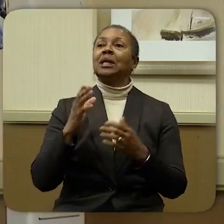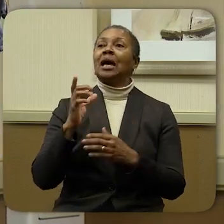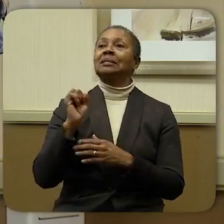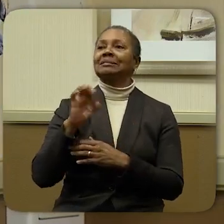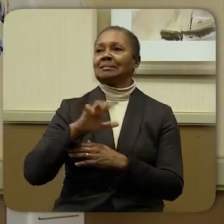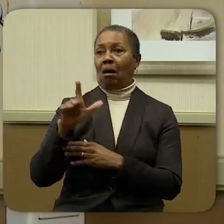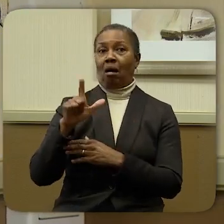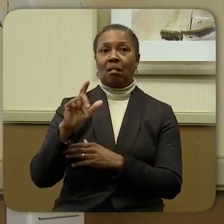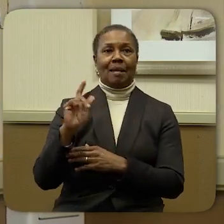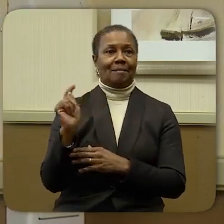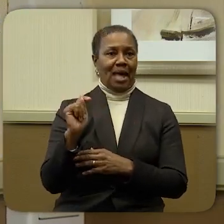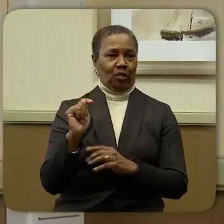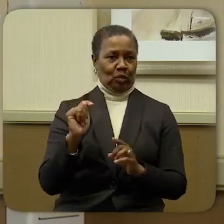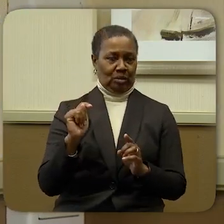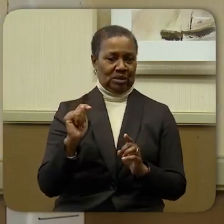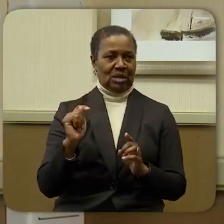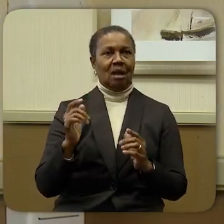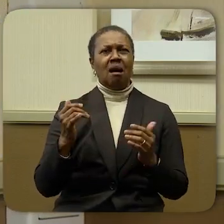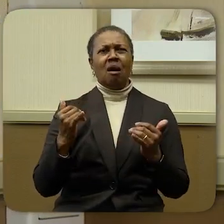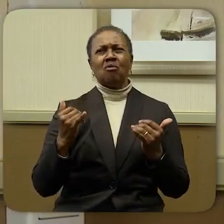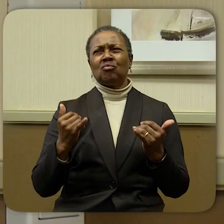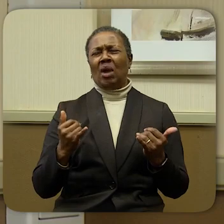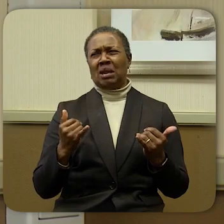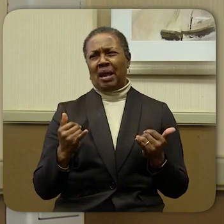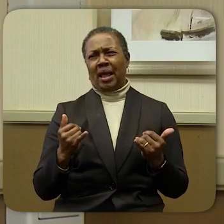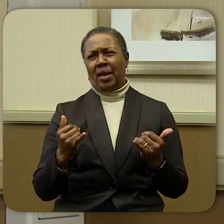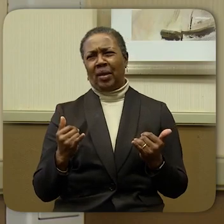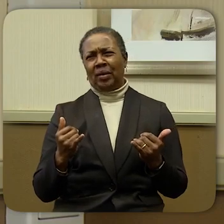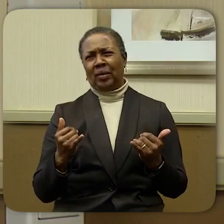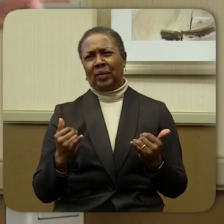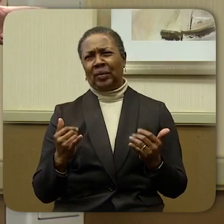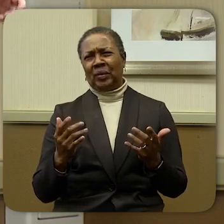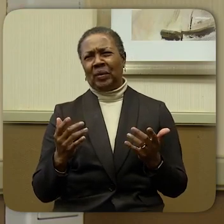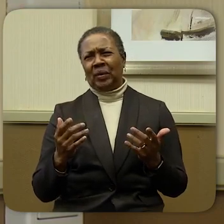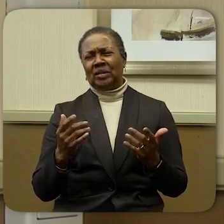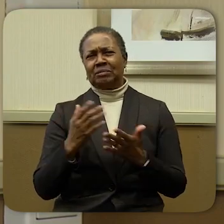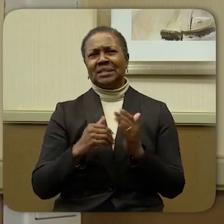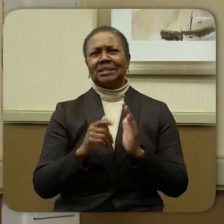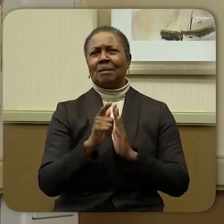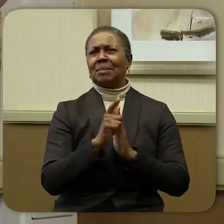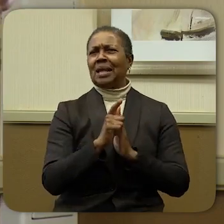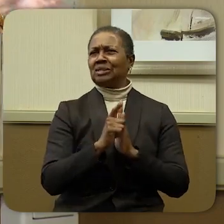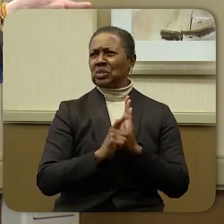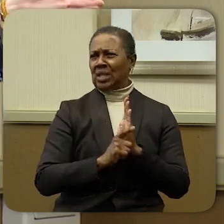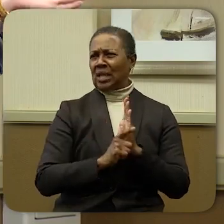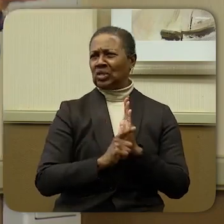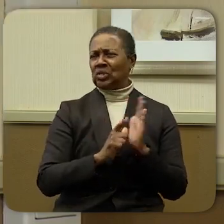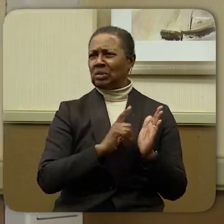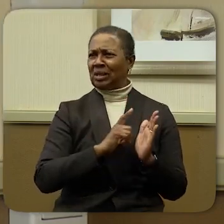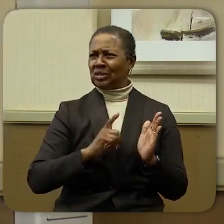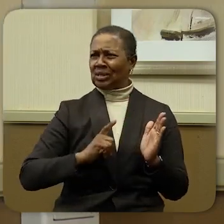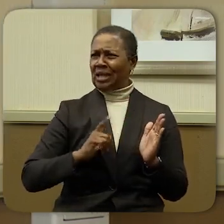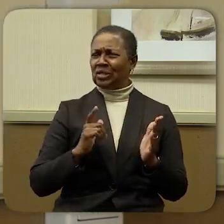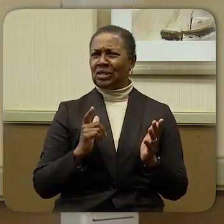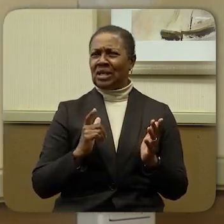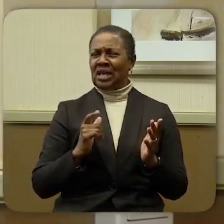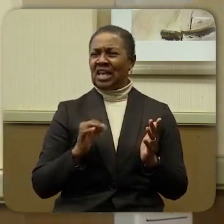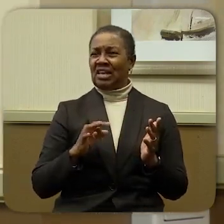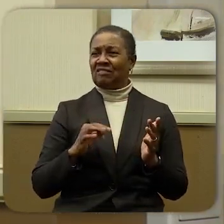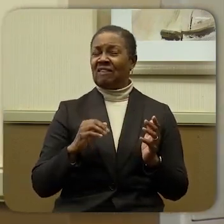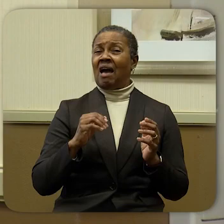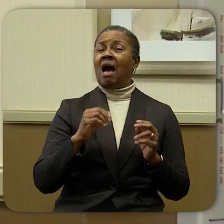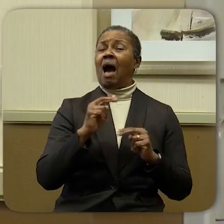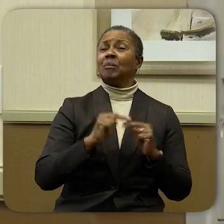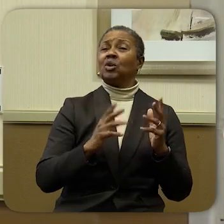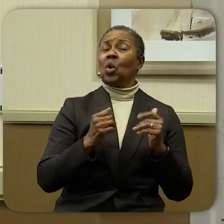multi-stall bathrooms, right now there's been some legislation to, if a venue